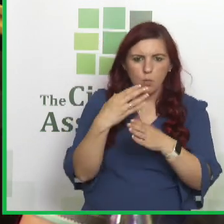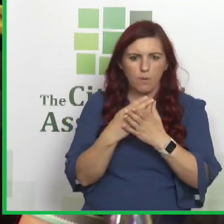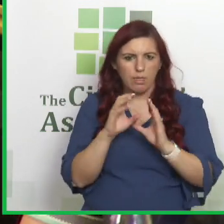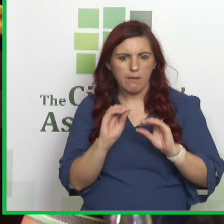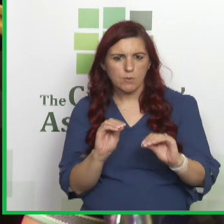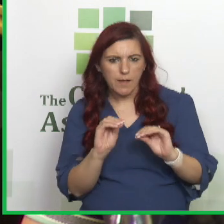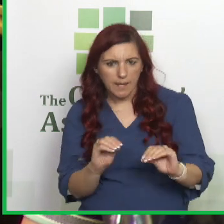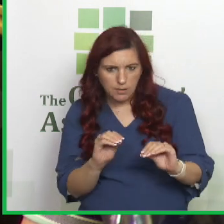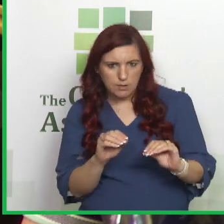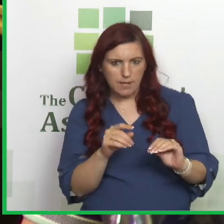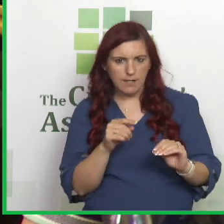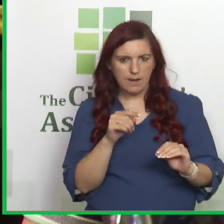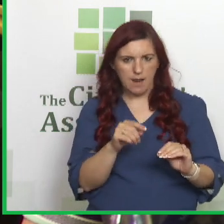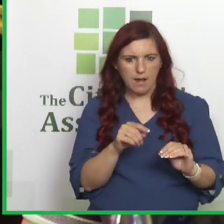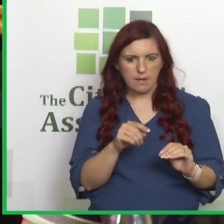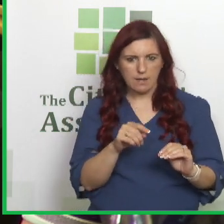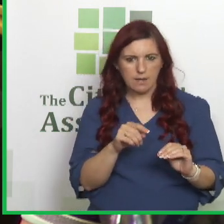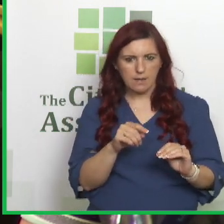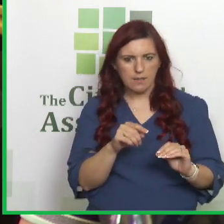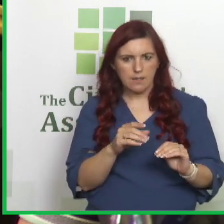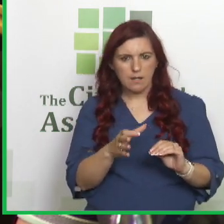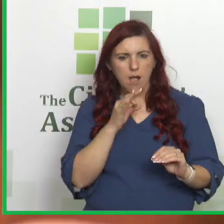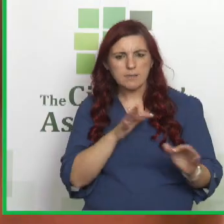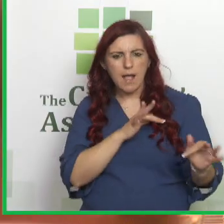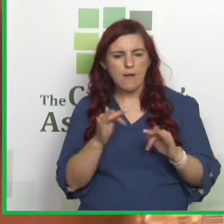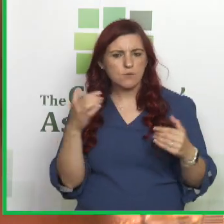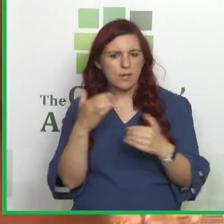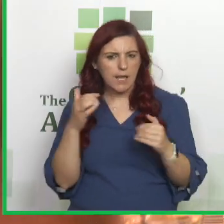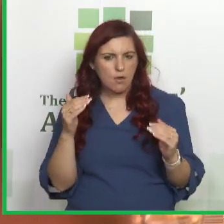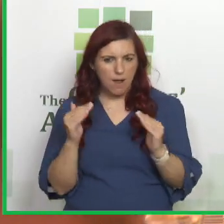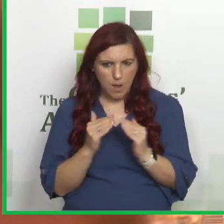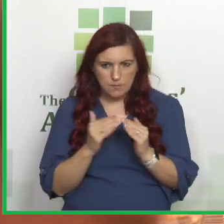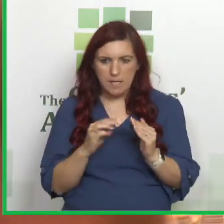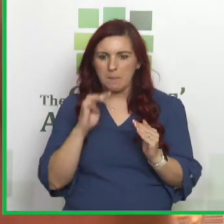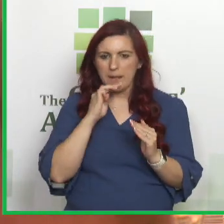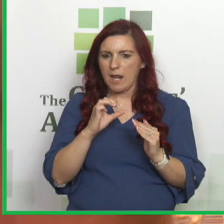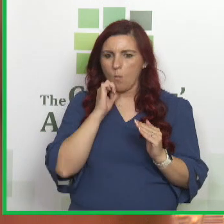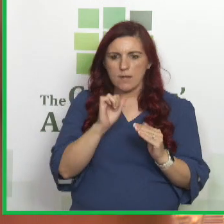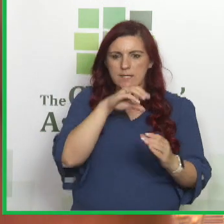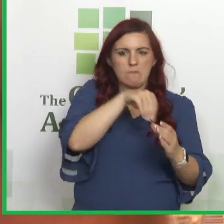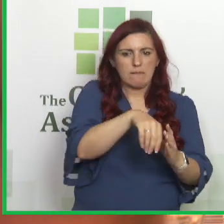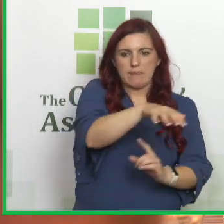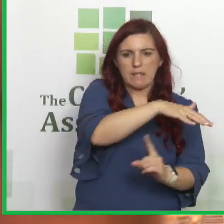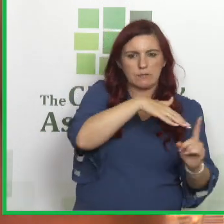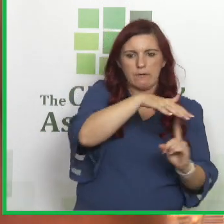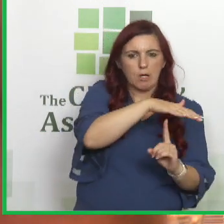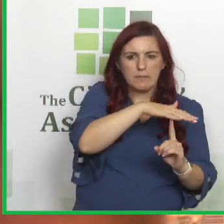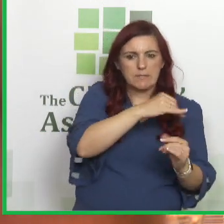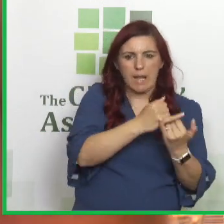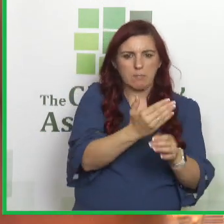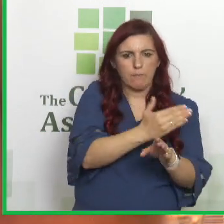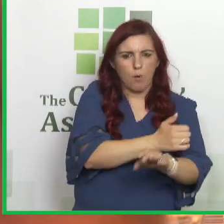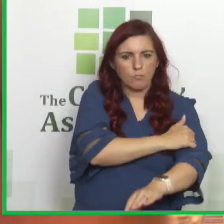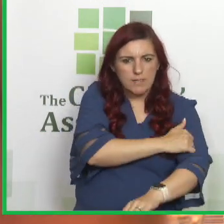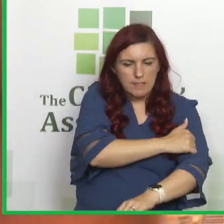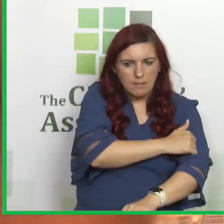education. I got some aftercare housing, which helped to take me out of that environment that I'd been in before prison.